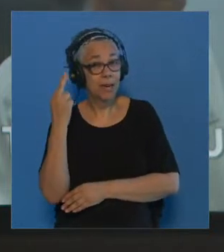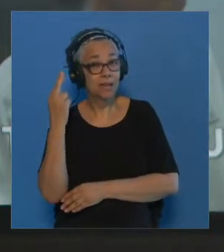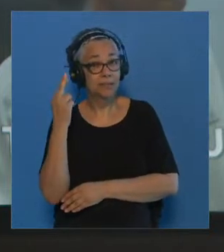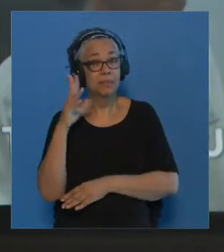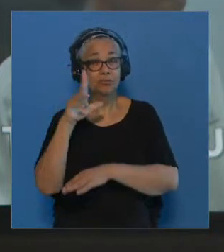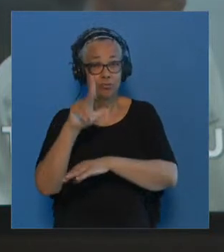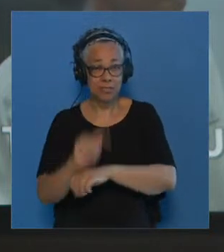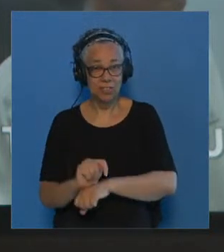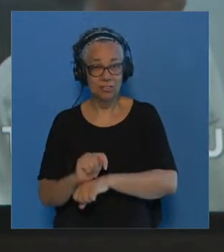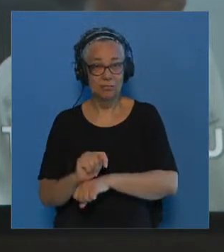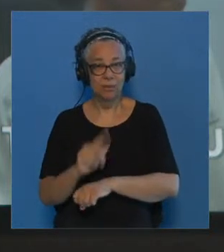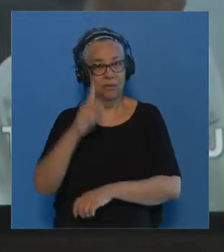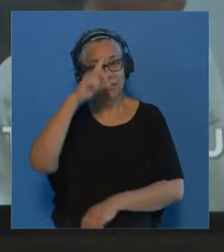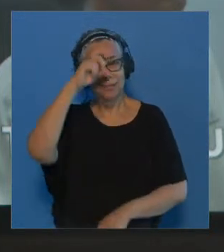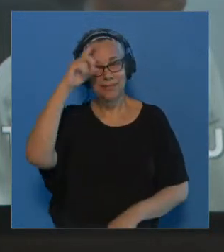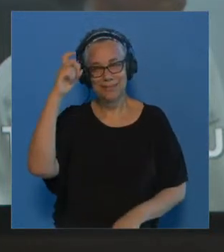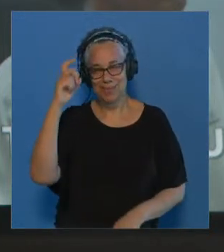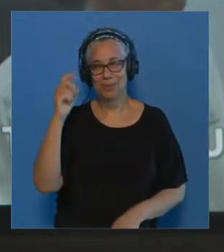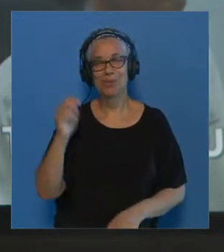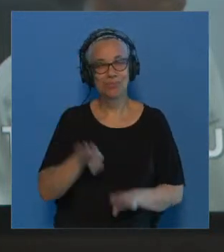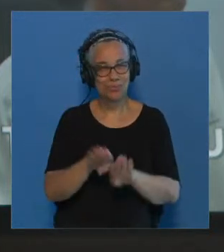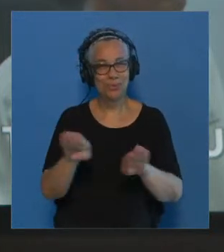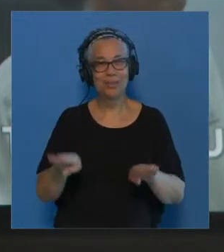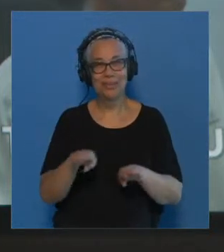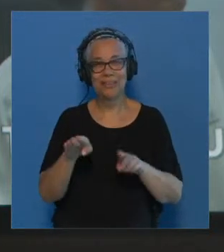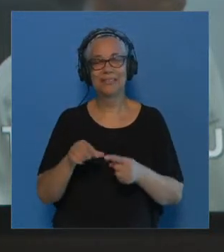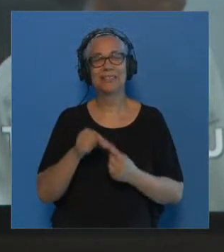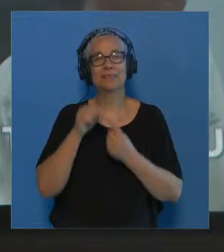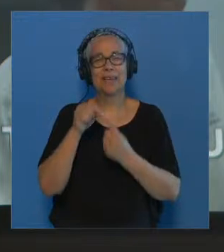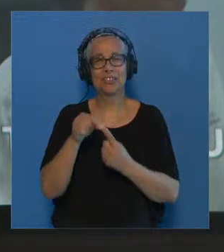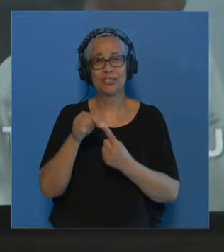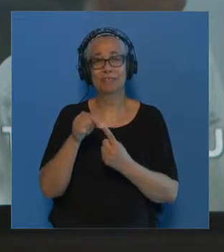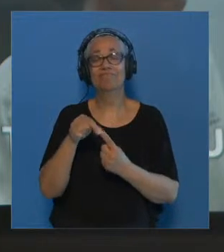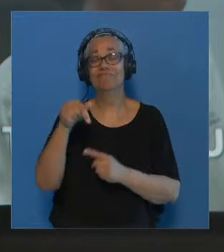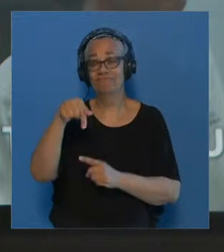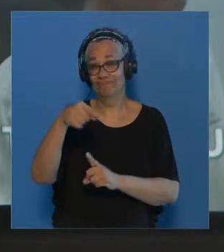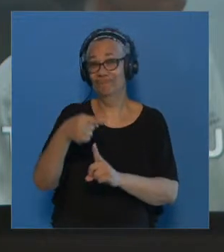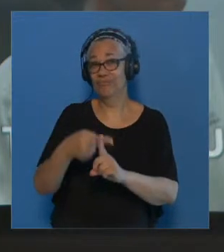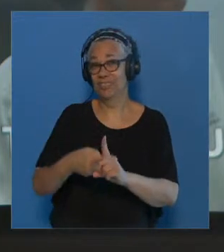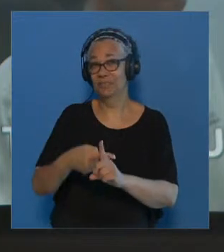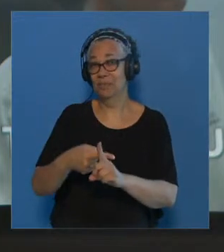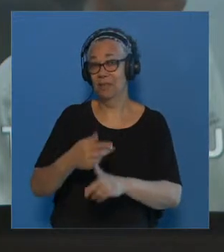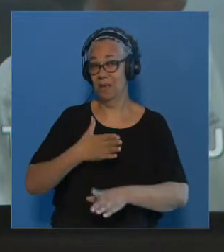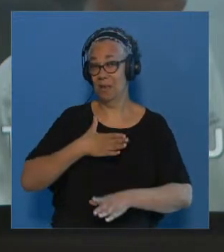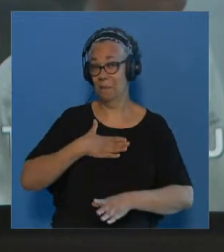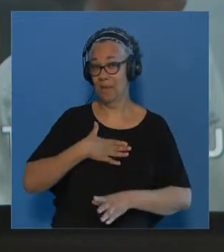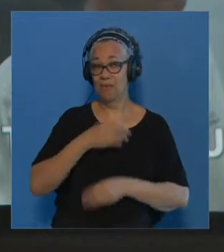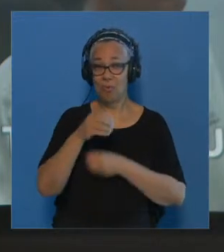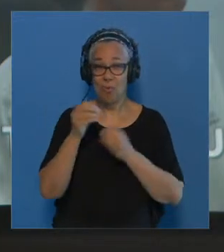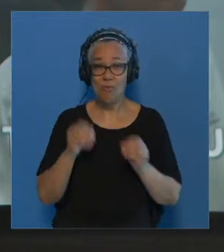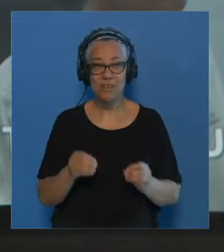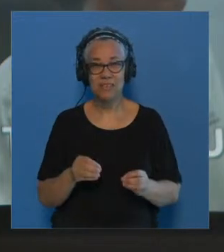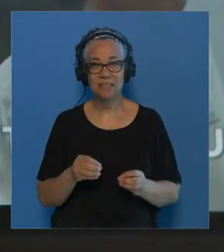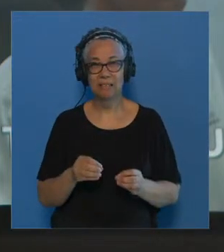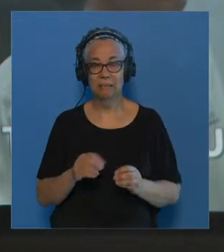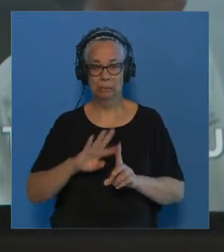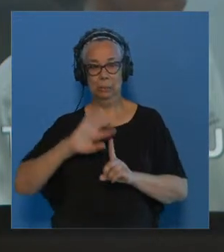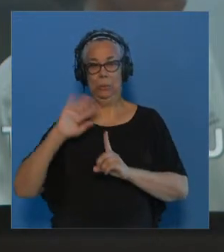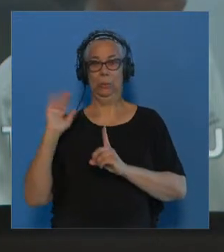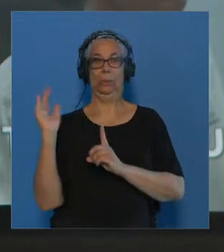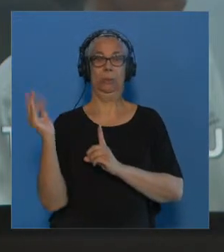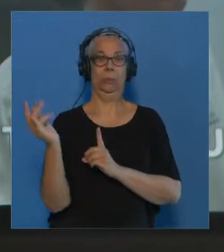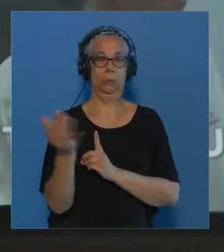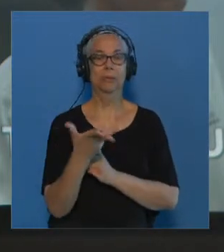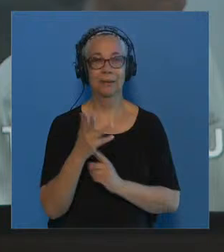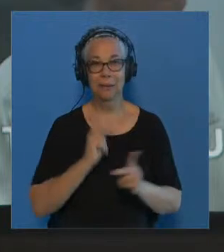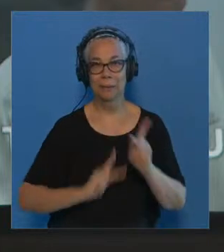traditions of summertime in Bermuda, and especially during this month, where in my office I am completely surrounded by